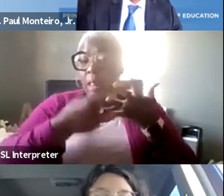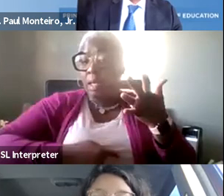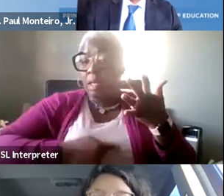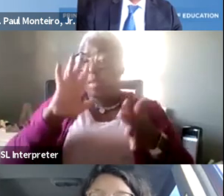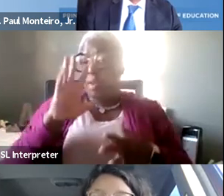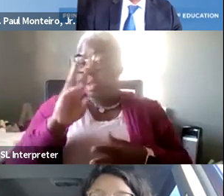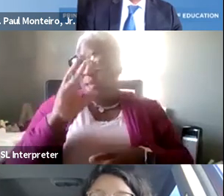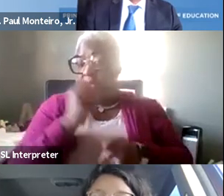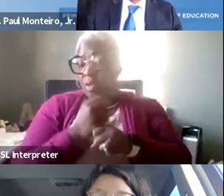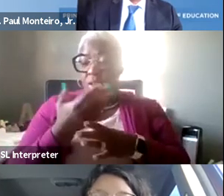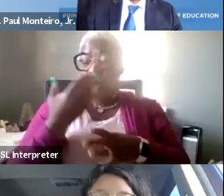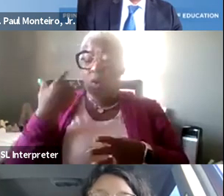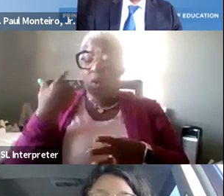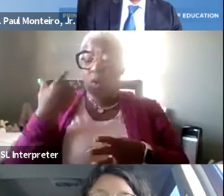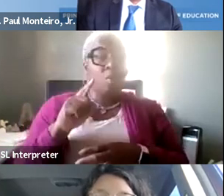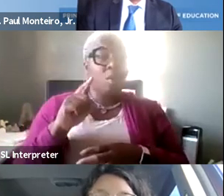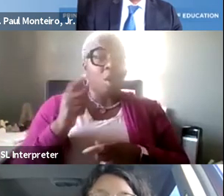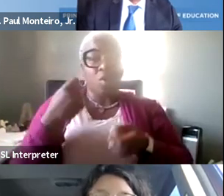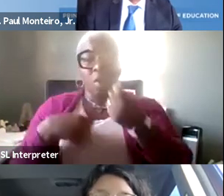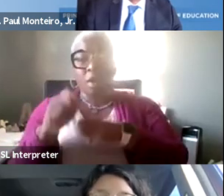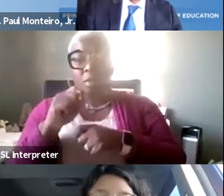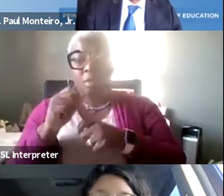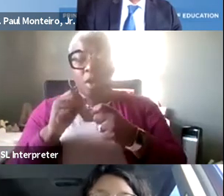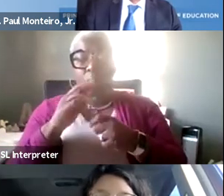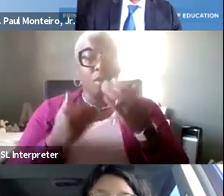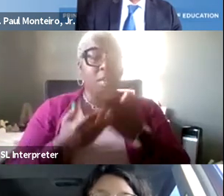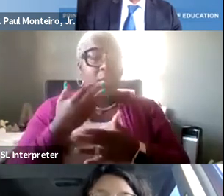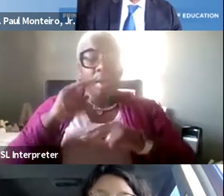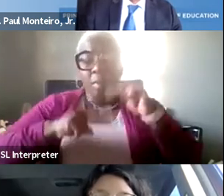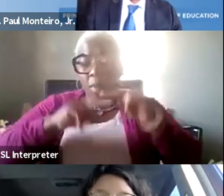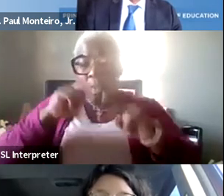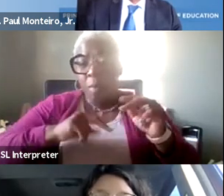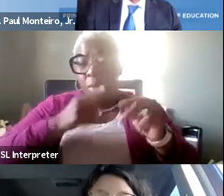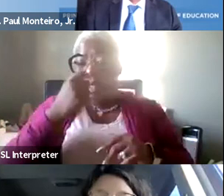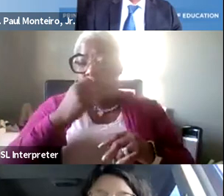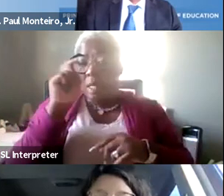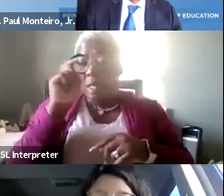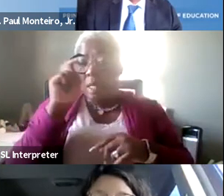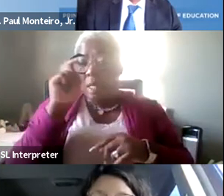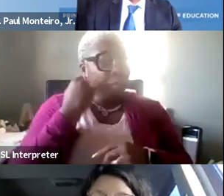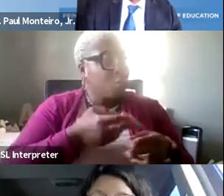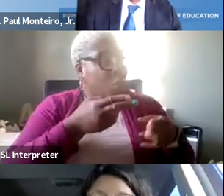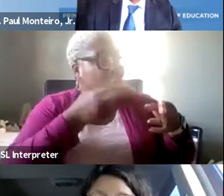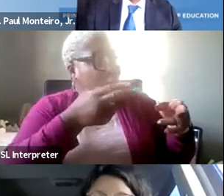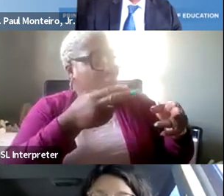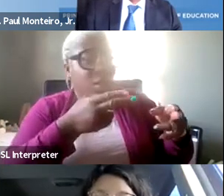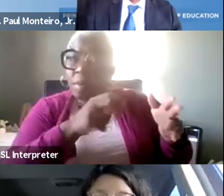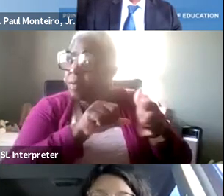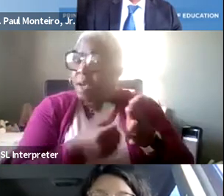ago for replacement and rebuild because of the necessity of it. And if it was urgent then, I'll emphasize